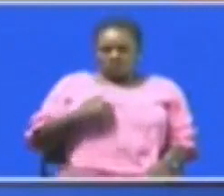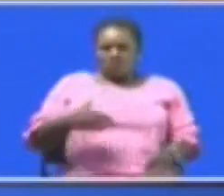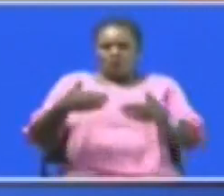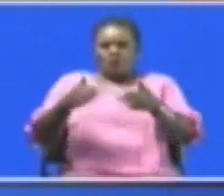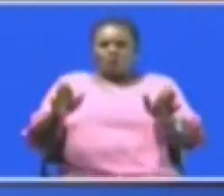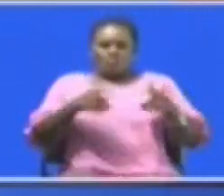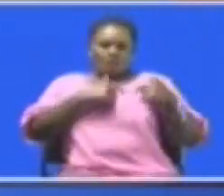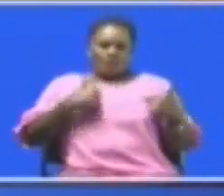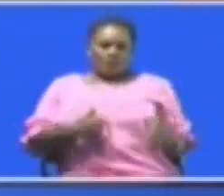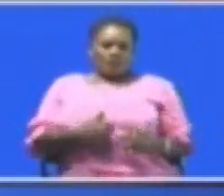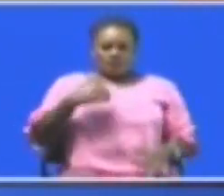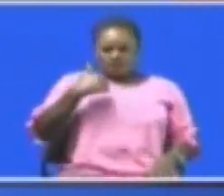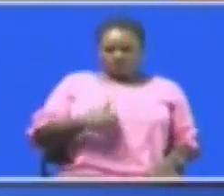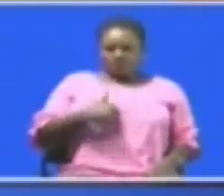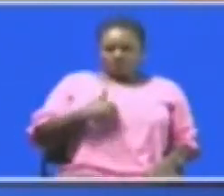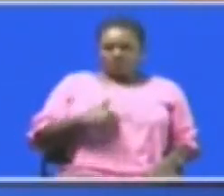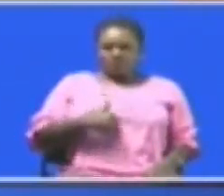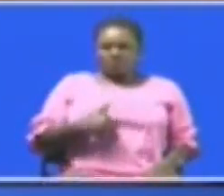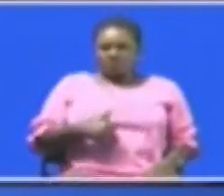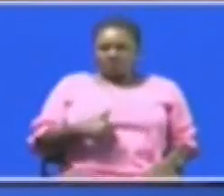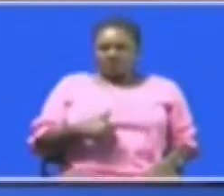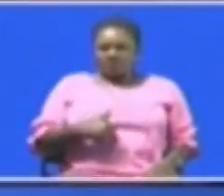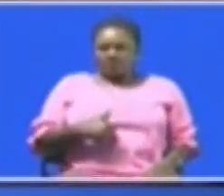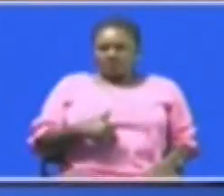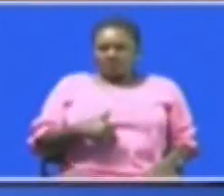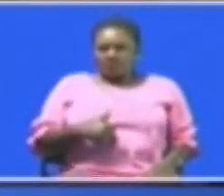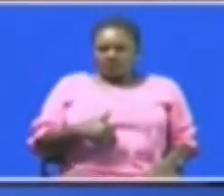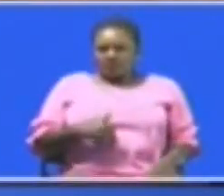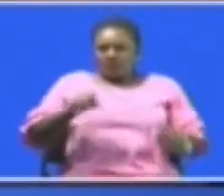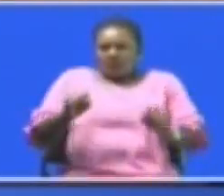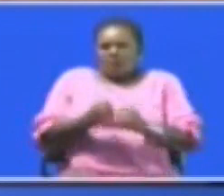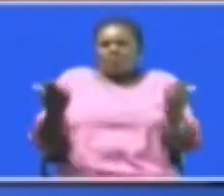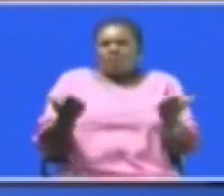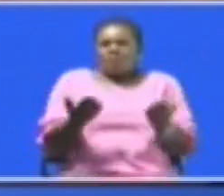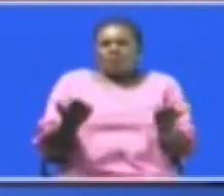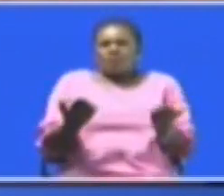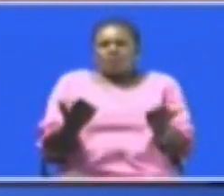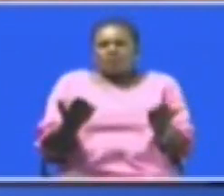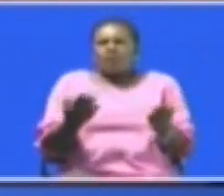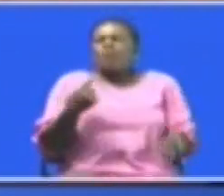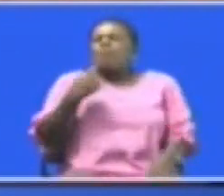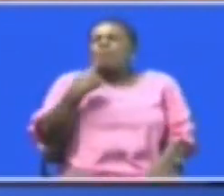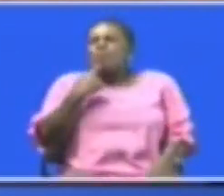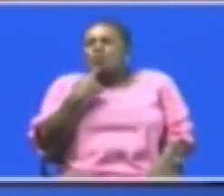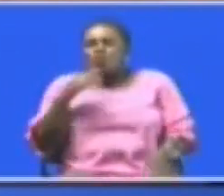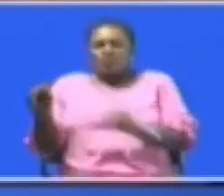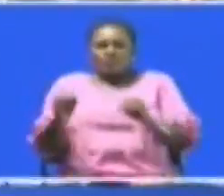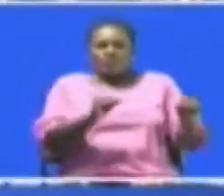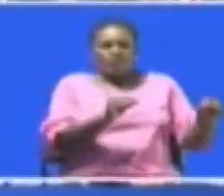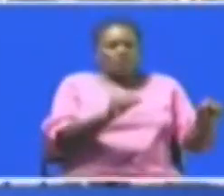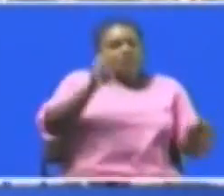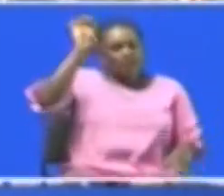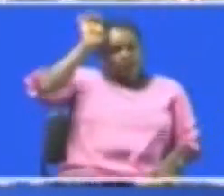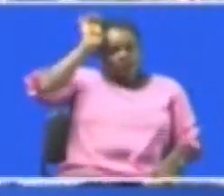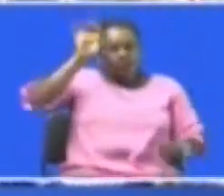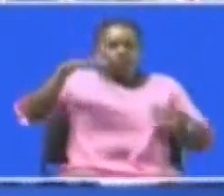The open heart surgery, Agnes was told, could only be conducted at either the Moi Teaching and Referral